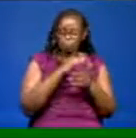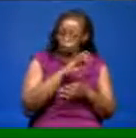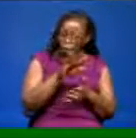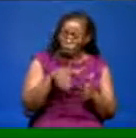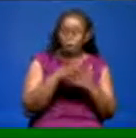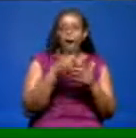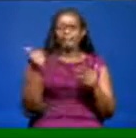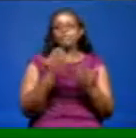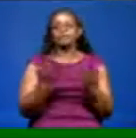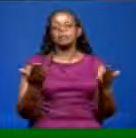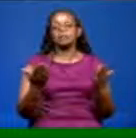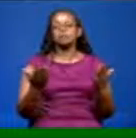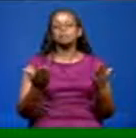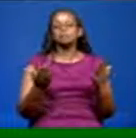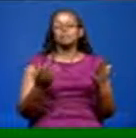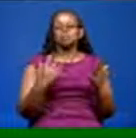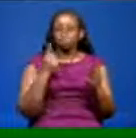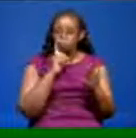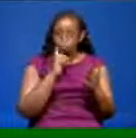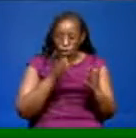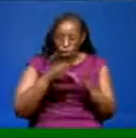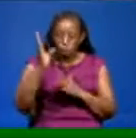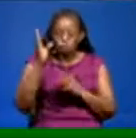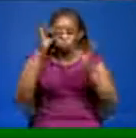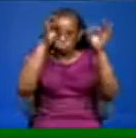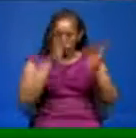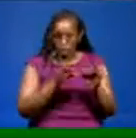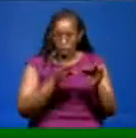Treasury to be able to have the money released. Otherwise, we are not happy.